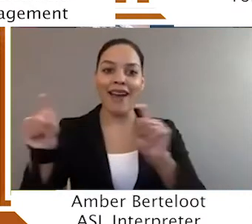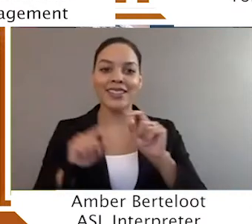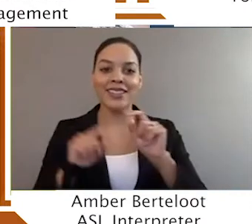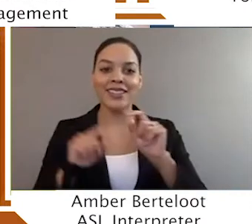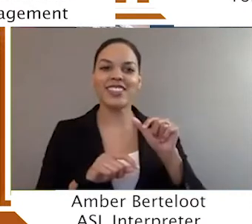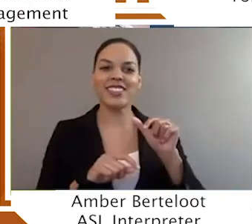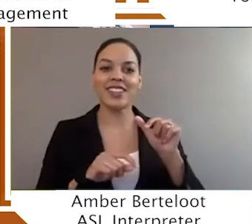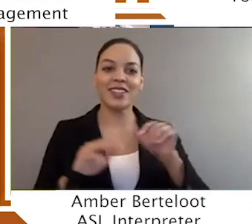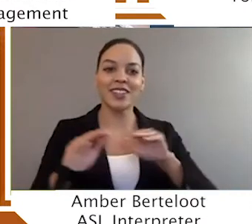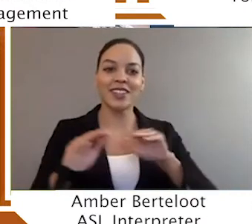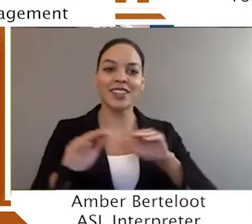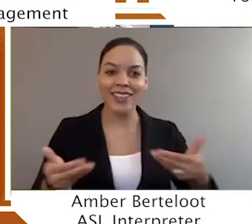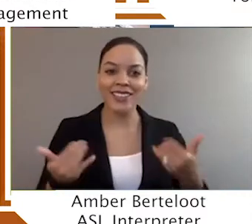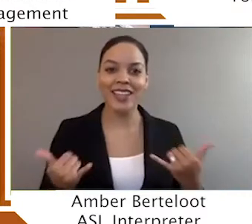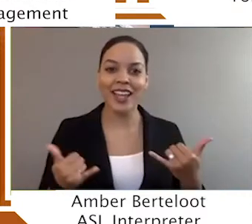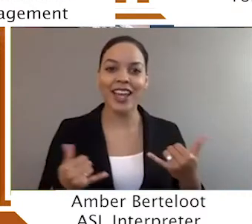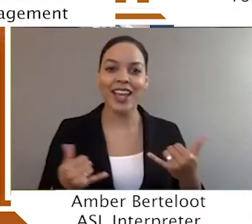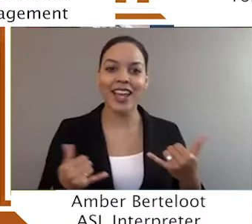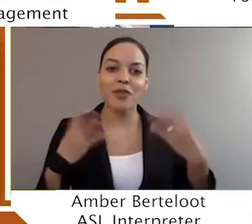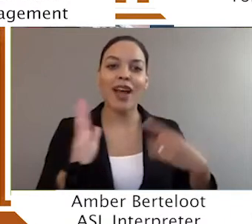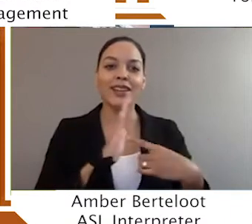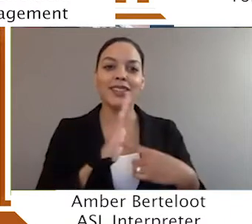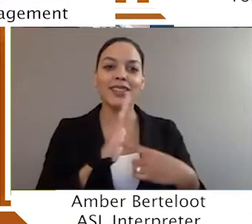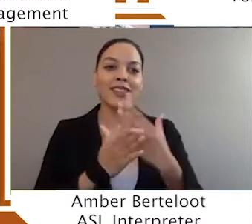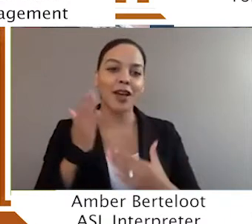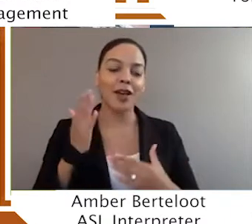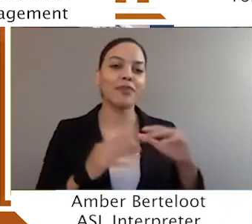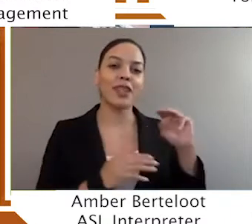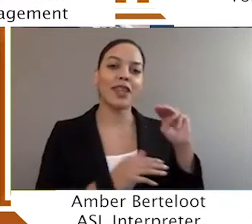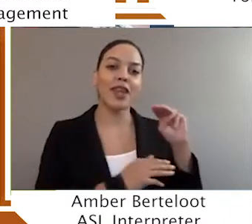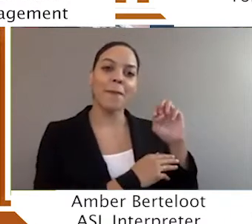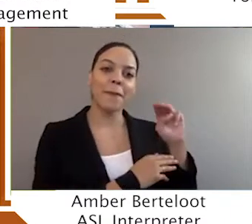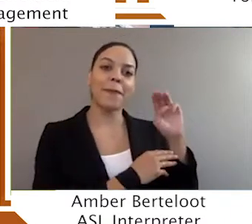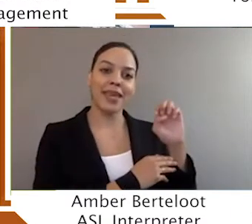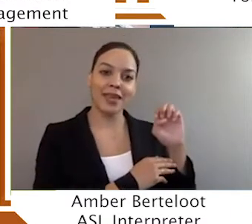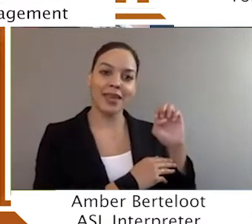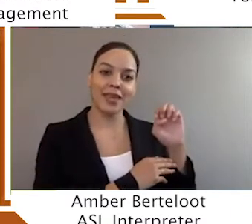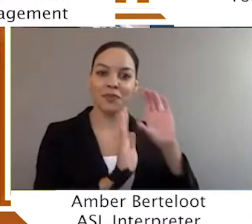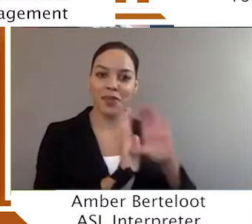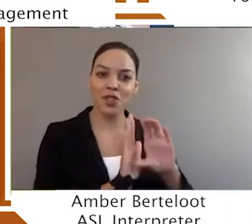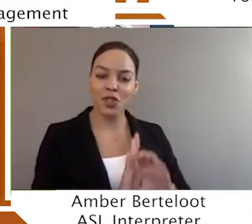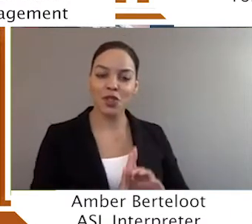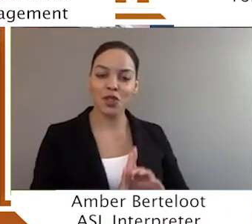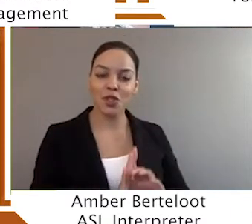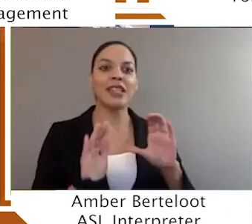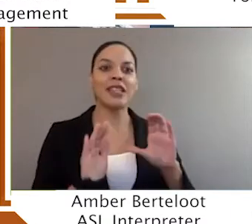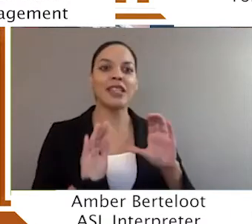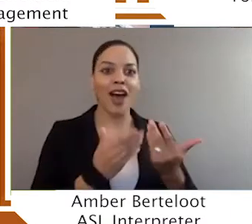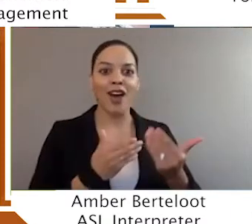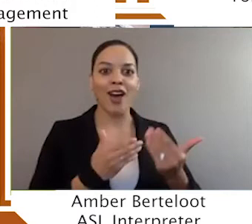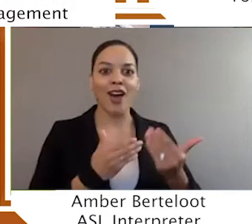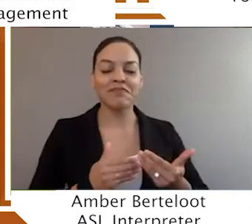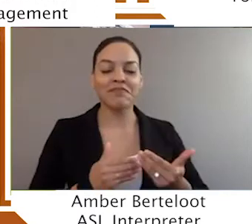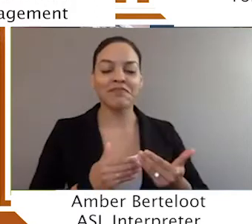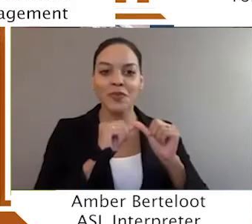content that was really driving them through quarantine. So I think we want to share a couple of those and have them talk about them, you